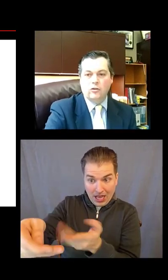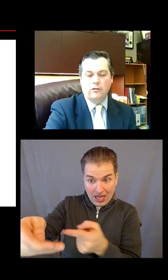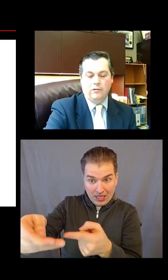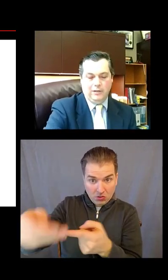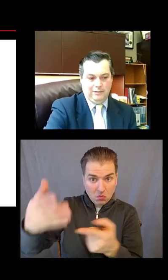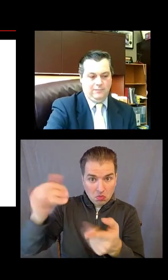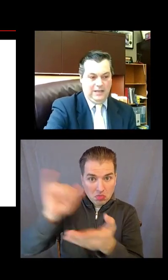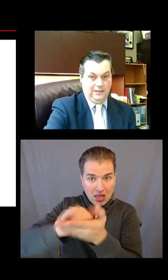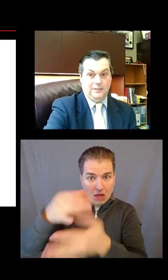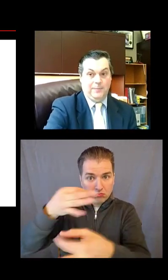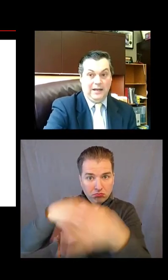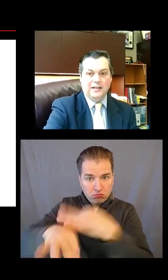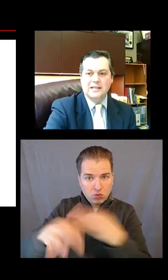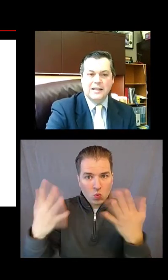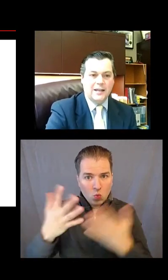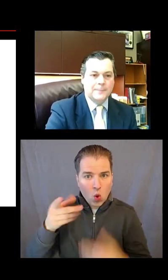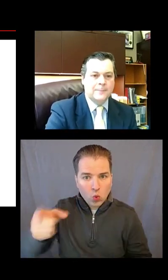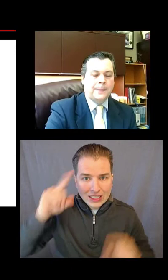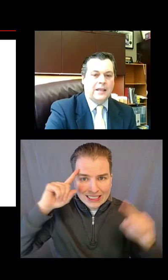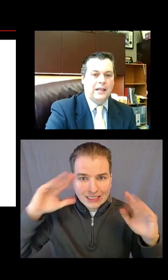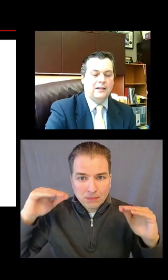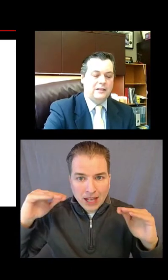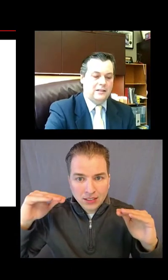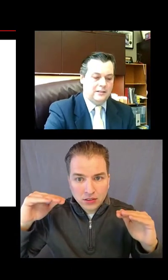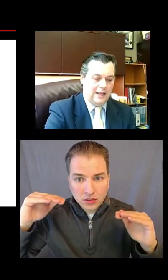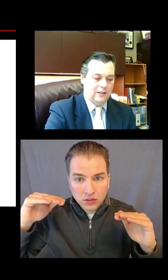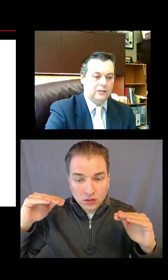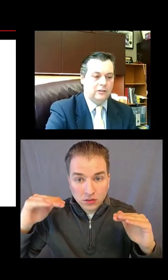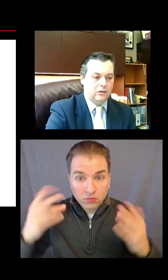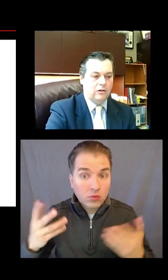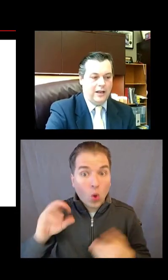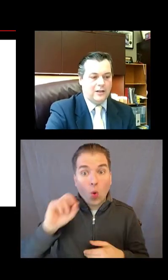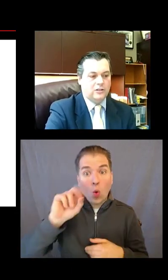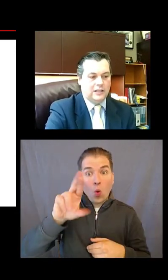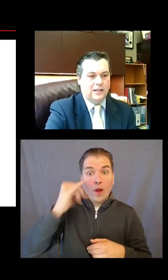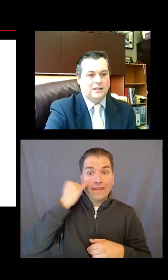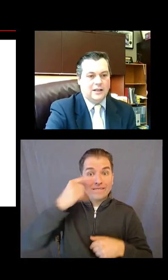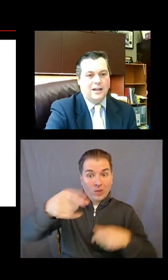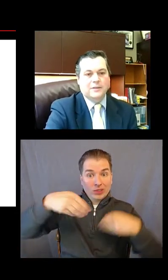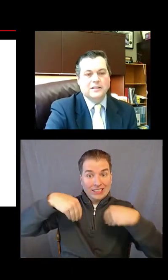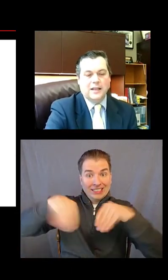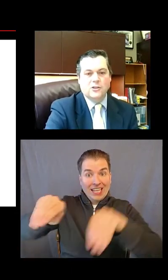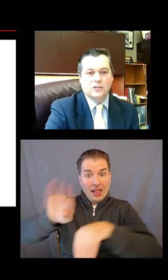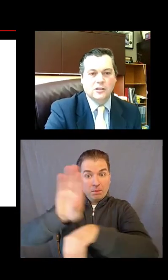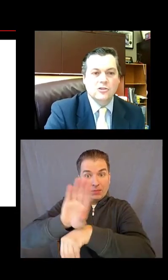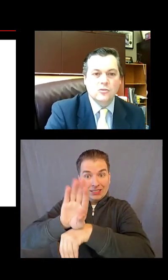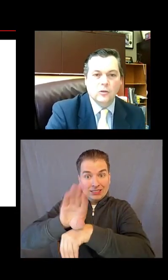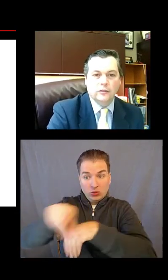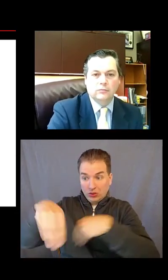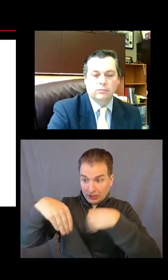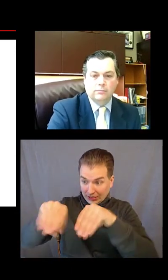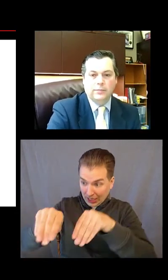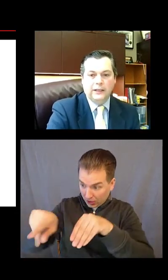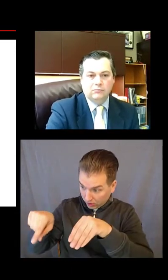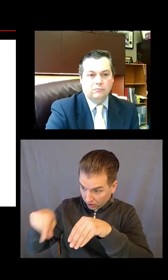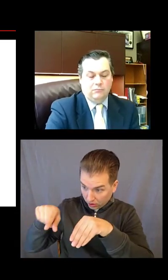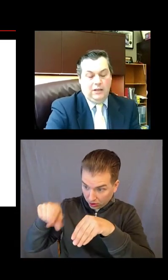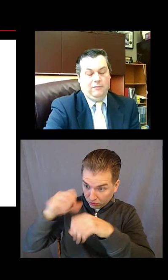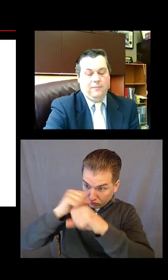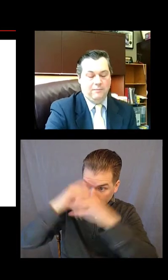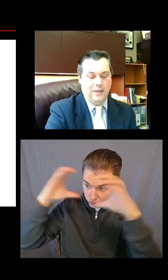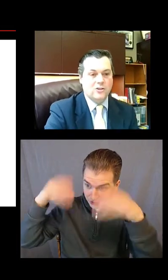what you're expecting to get, and that the seller, you're actually getting the compensation that you would